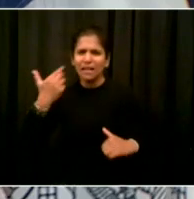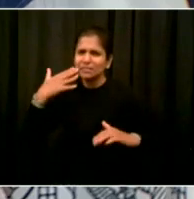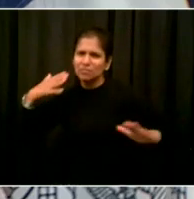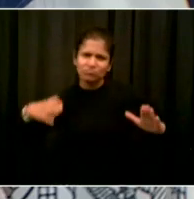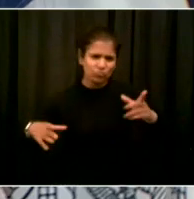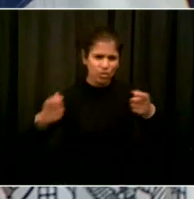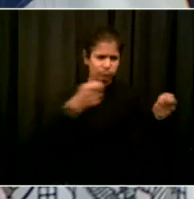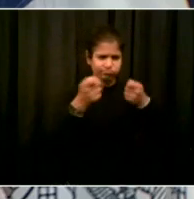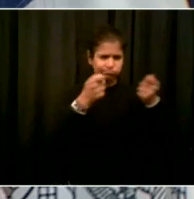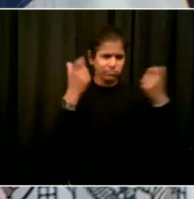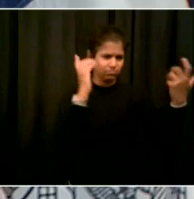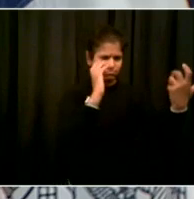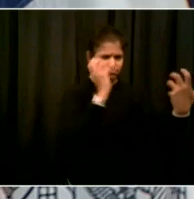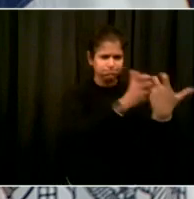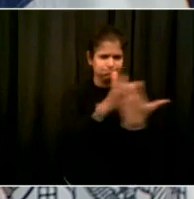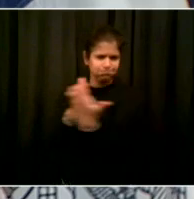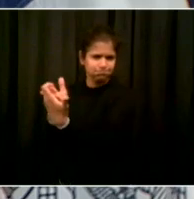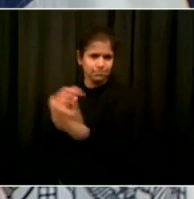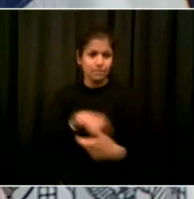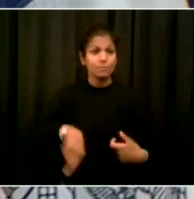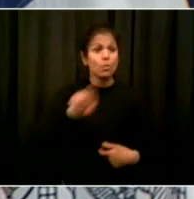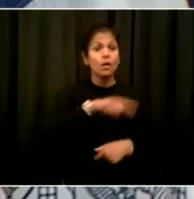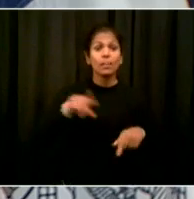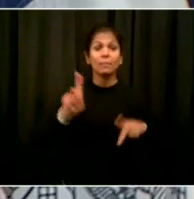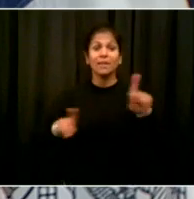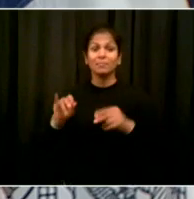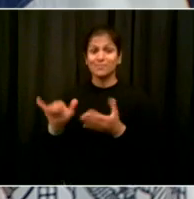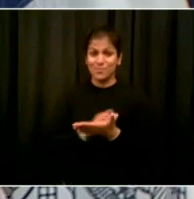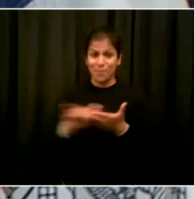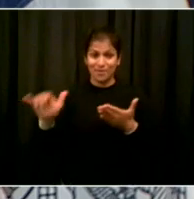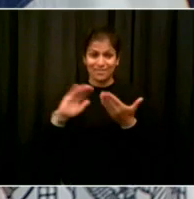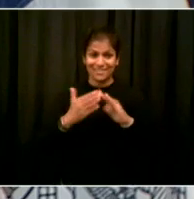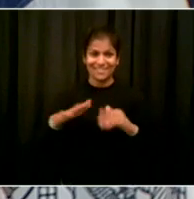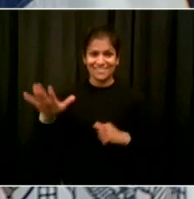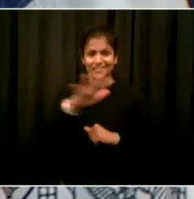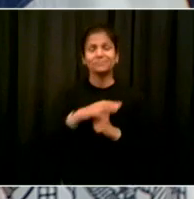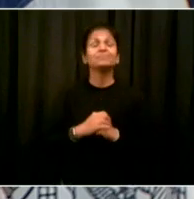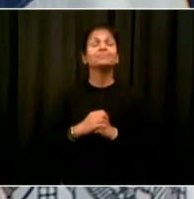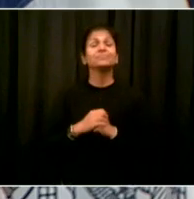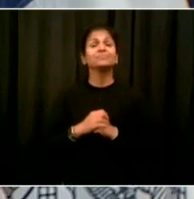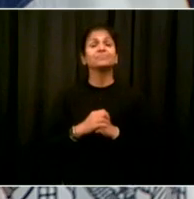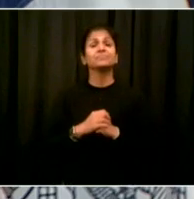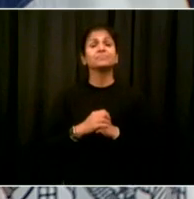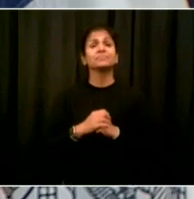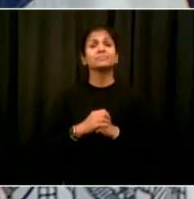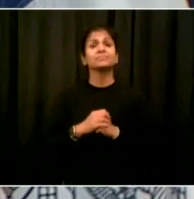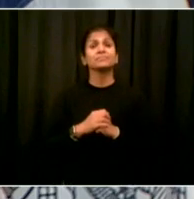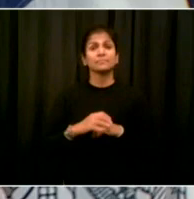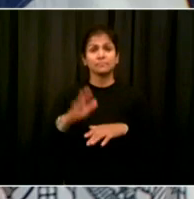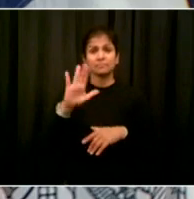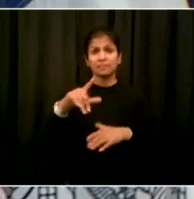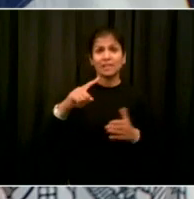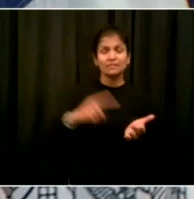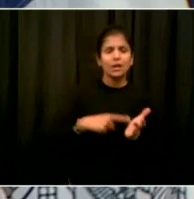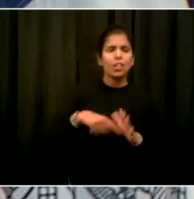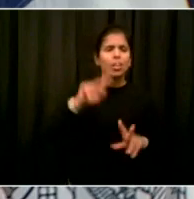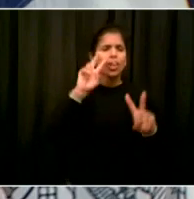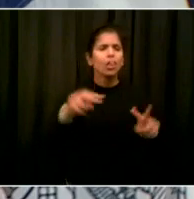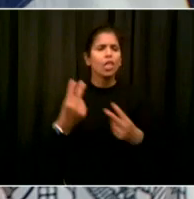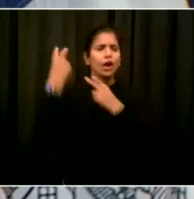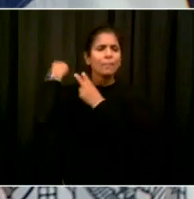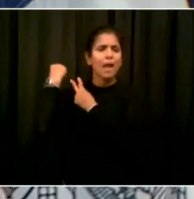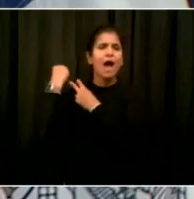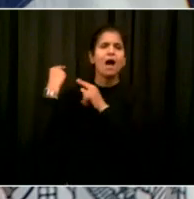history. And, you know, sometimes we have nostalgia for things that we've lost, but we, as New Yorkers, we are